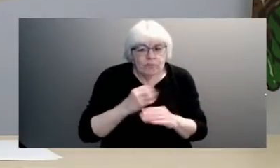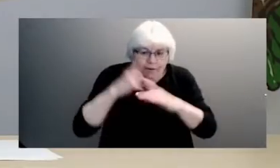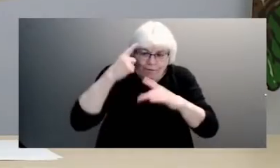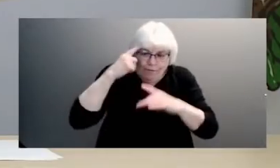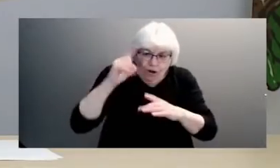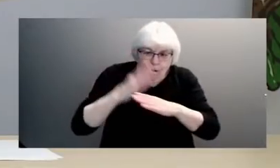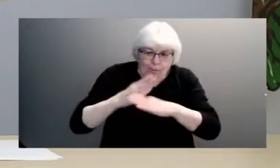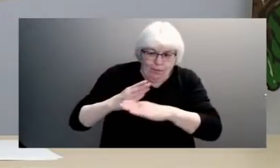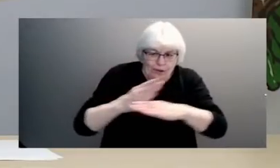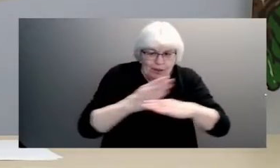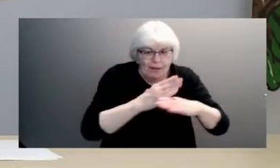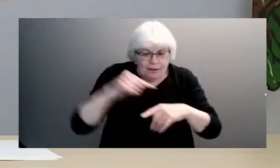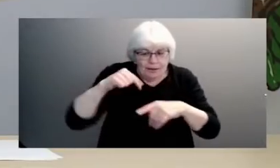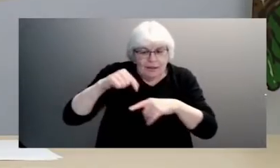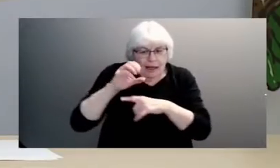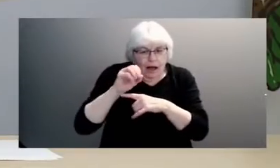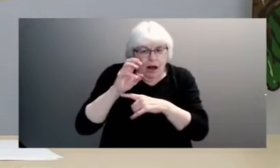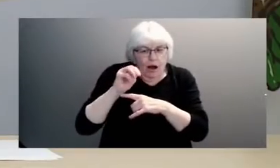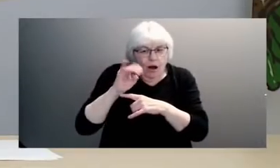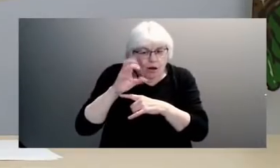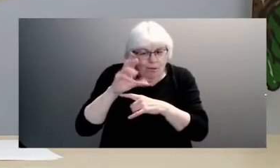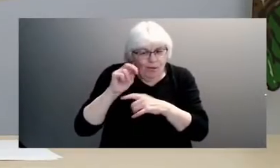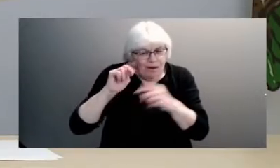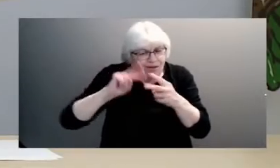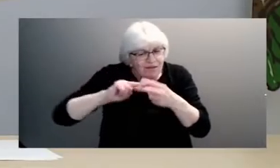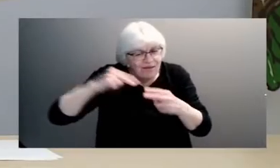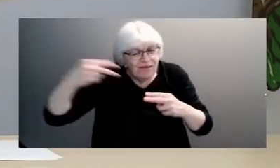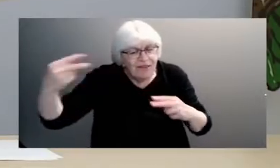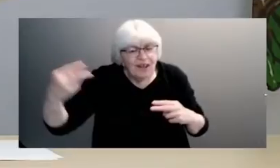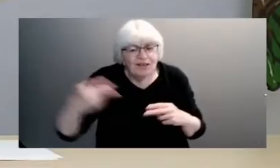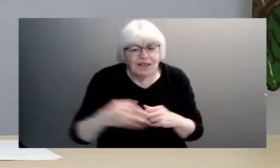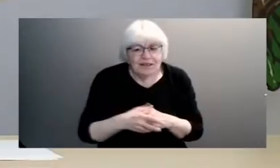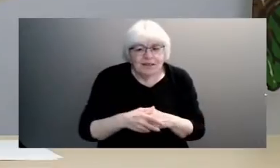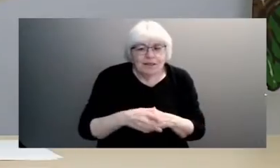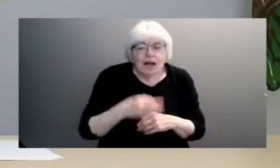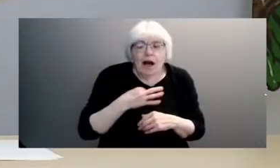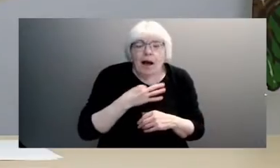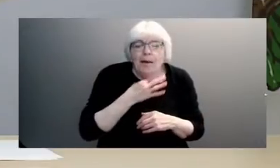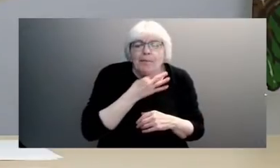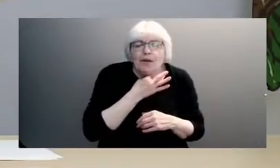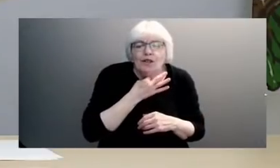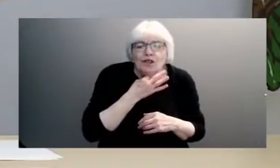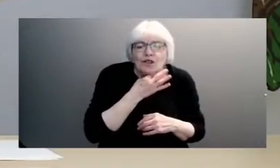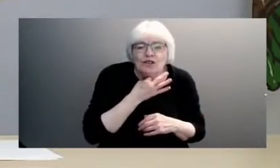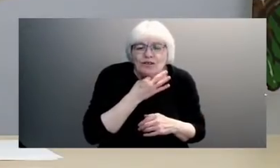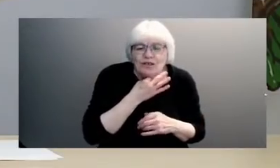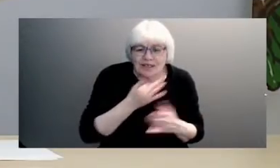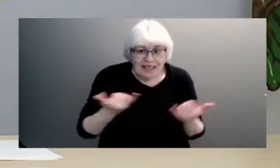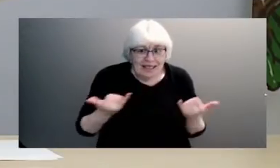just listed where we're already using these tests, where do you see Islanders using them going forward?